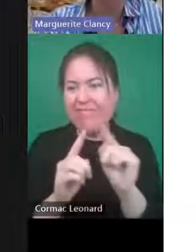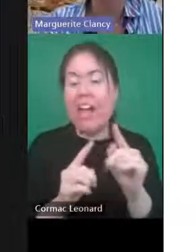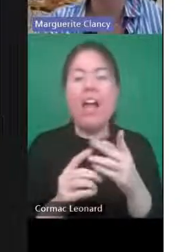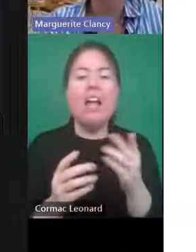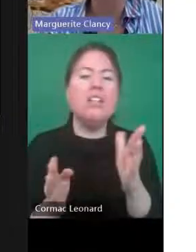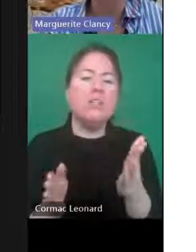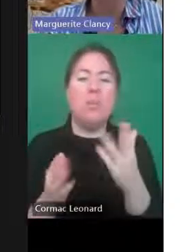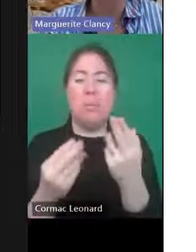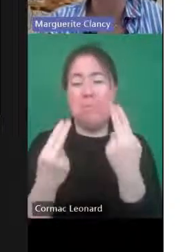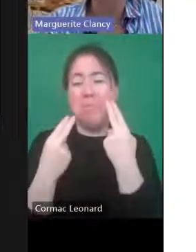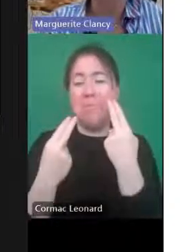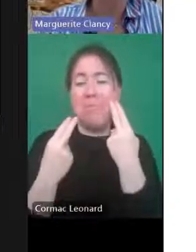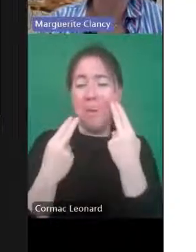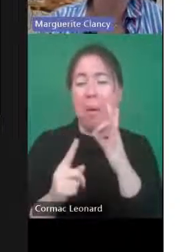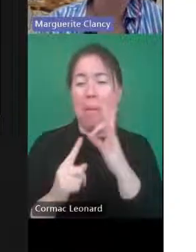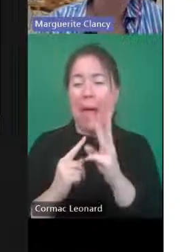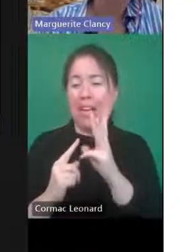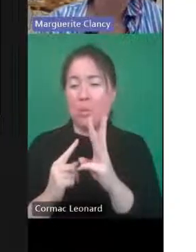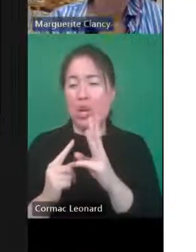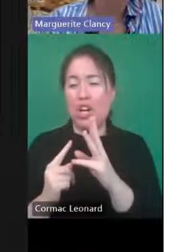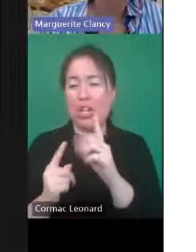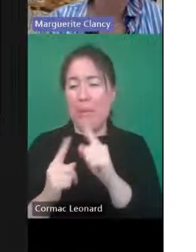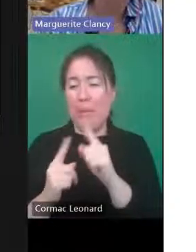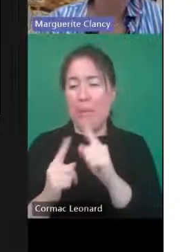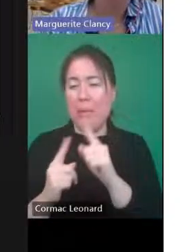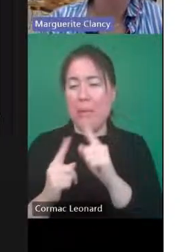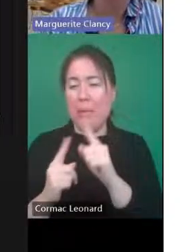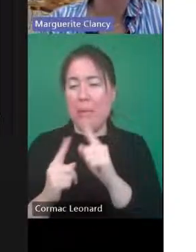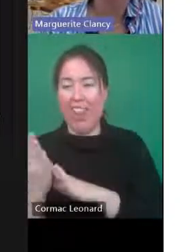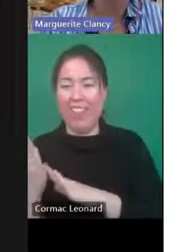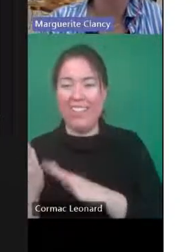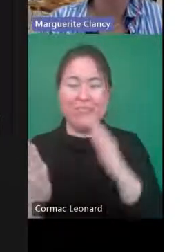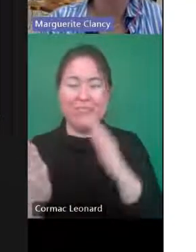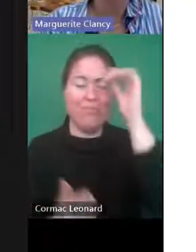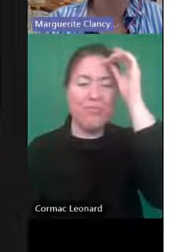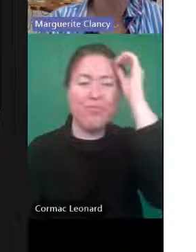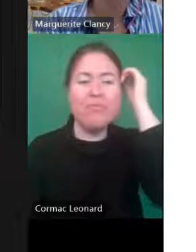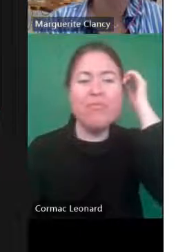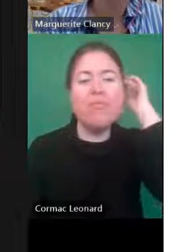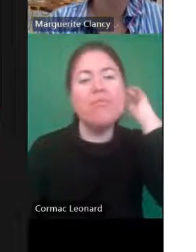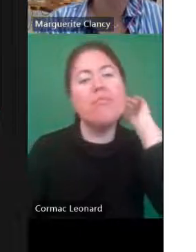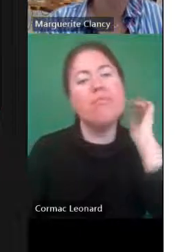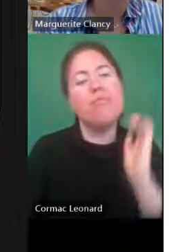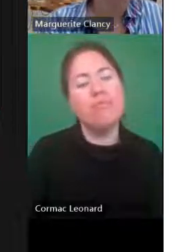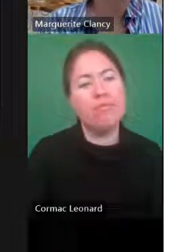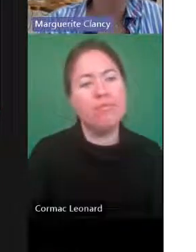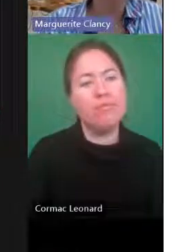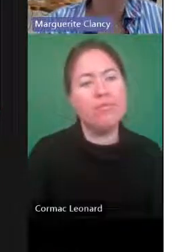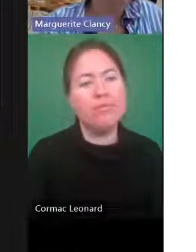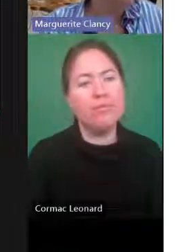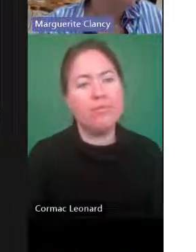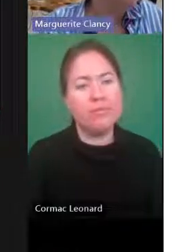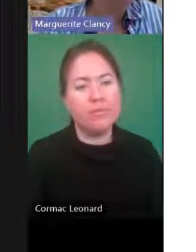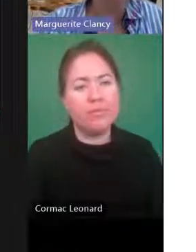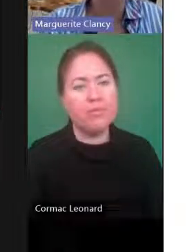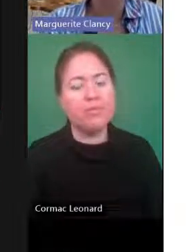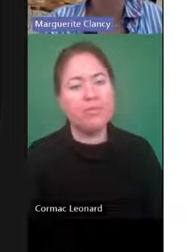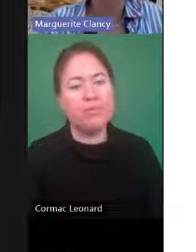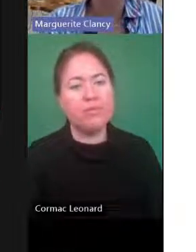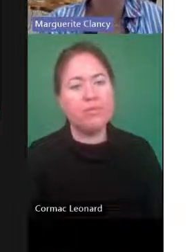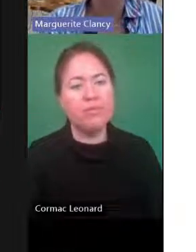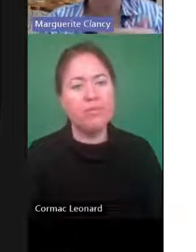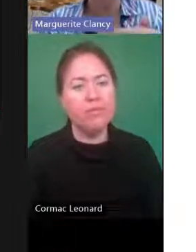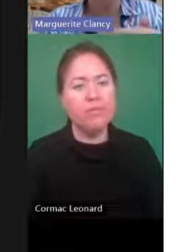password guidance that's provided there. And then you move on to next. And this is something that happens